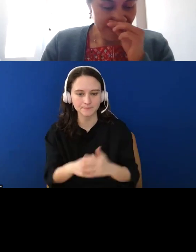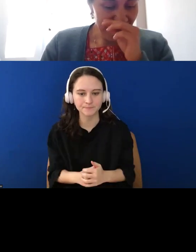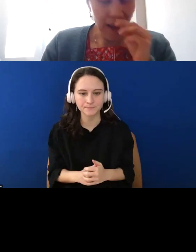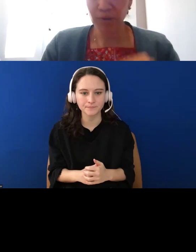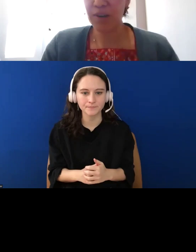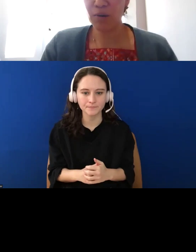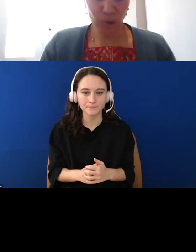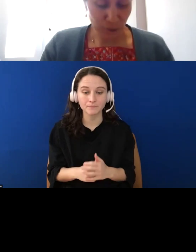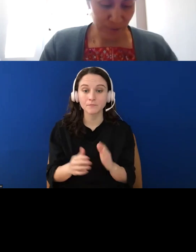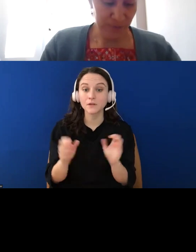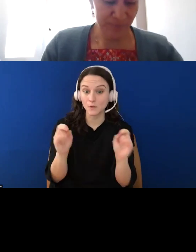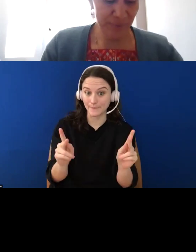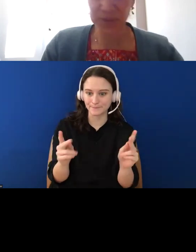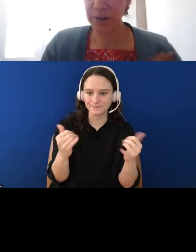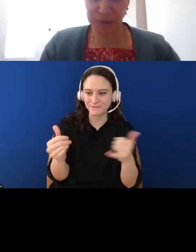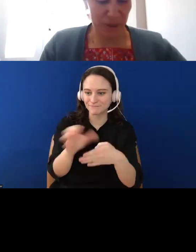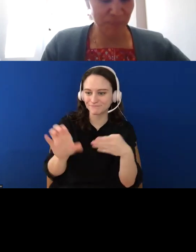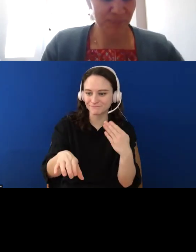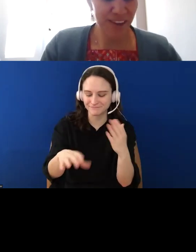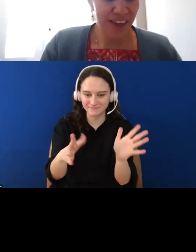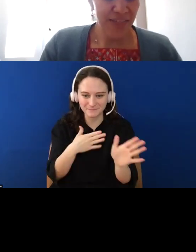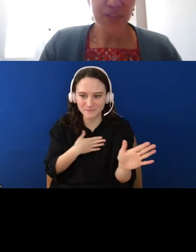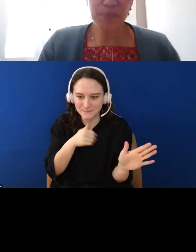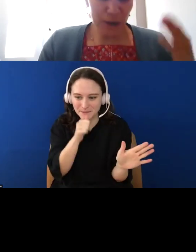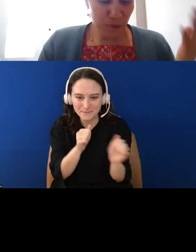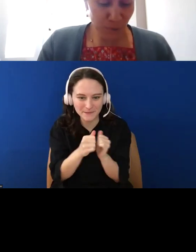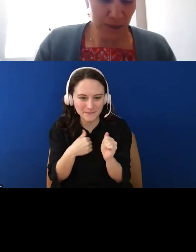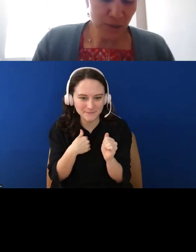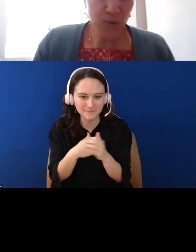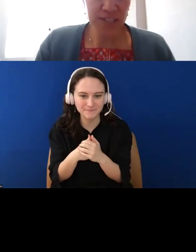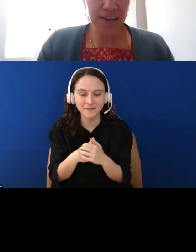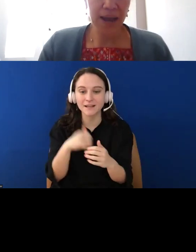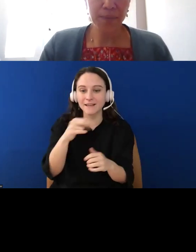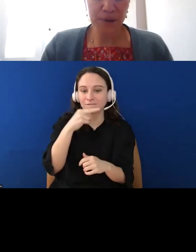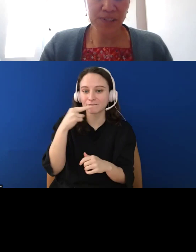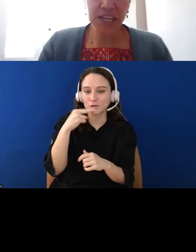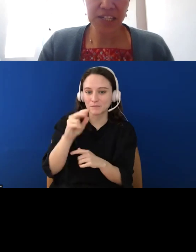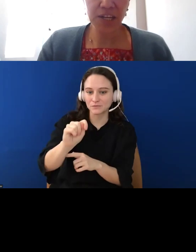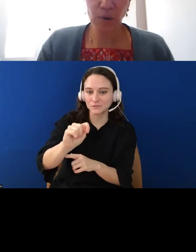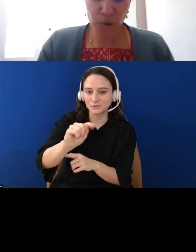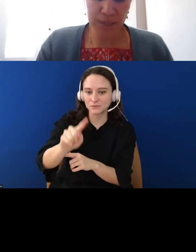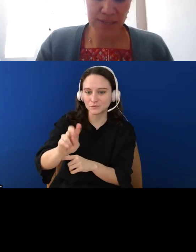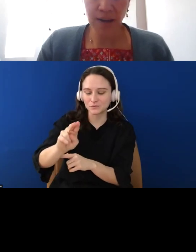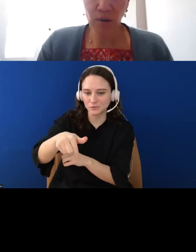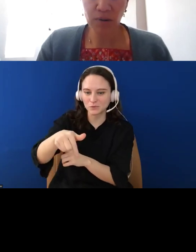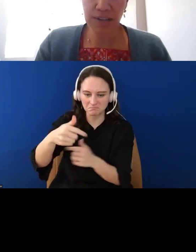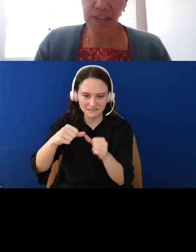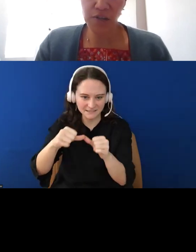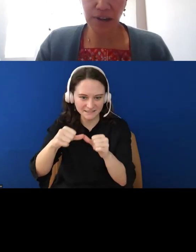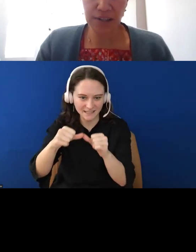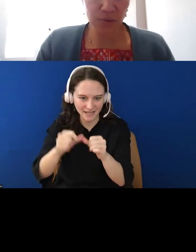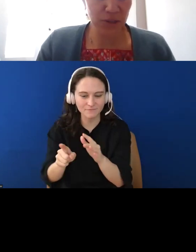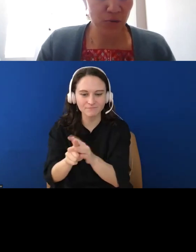Okay, now the conclusions. Please bear with me. The verb tzuq, sustain, appears in K'iche documents and